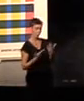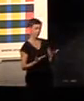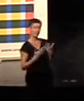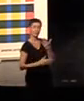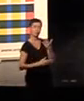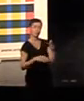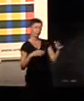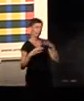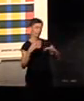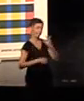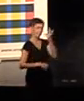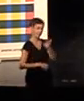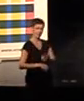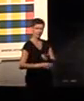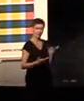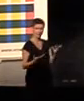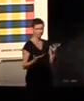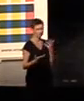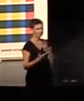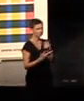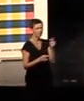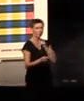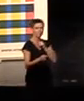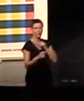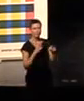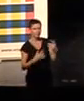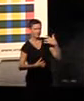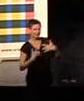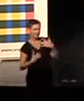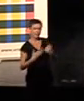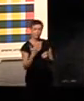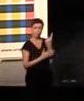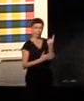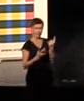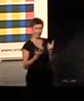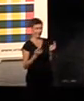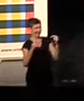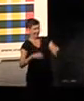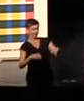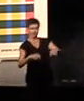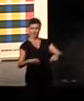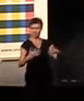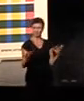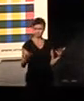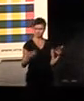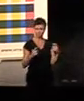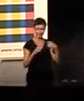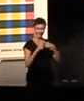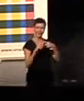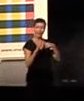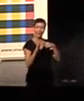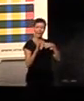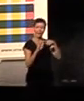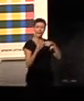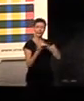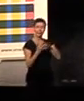arts heavy lift some of the most exciting moments in dit fairwayhout kijk theater katja